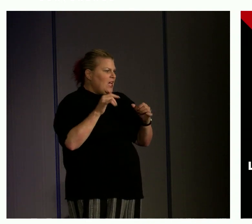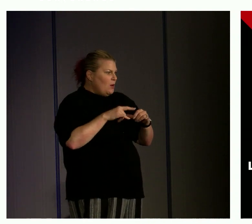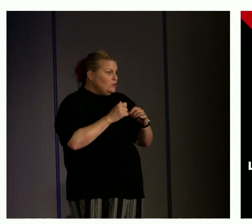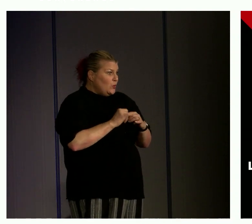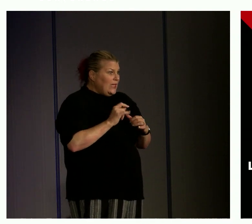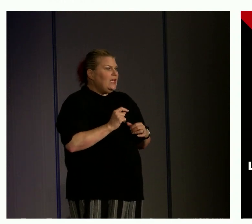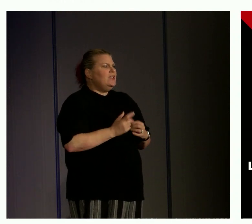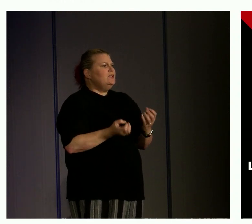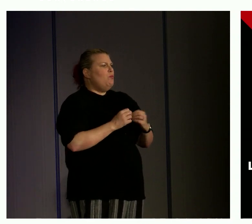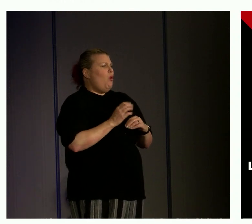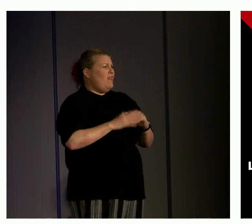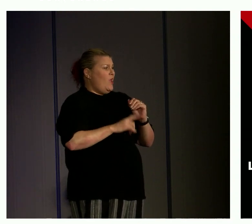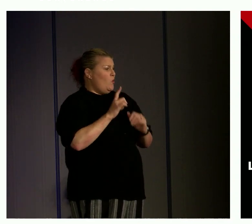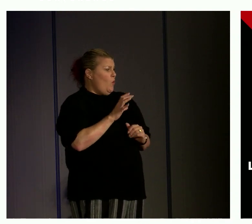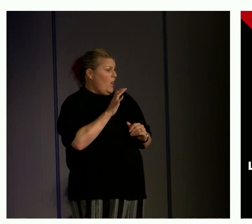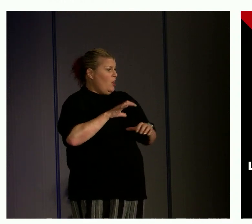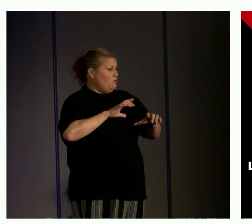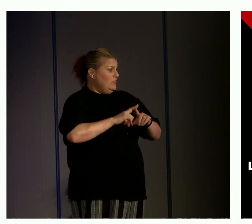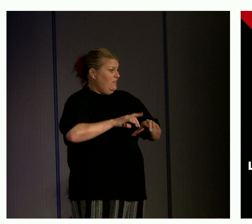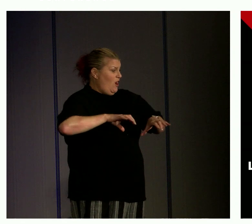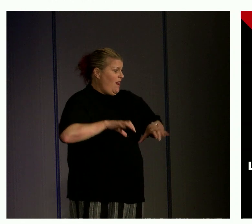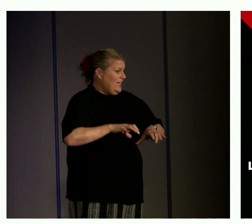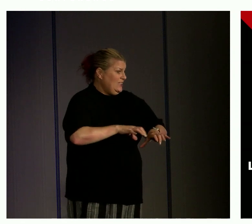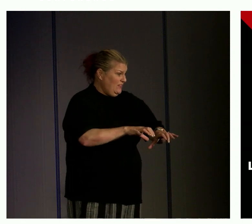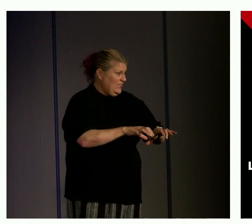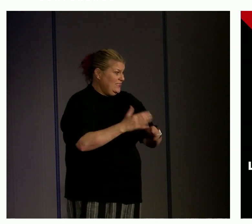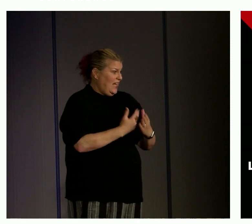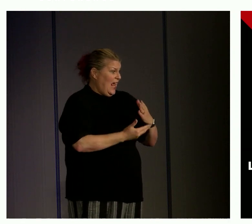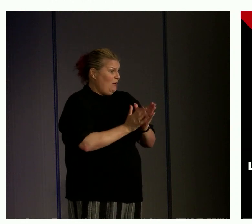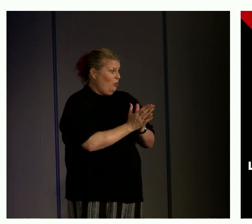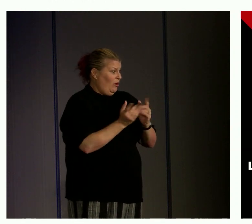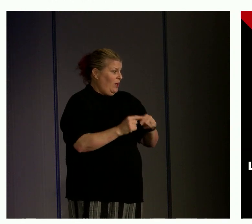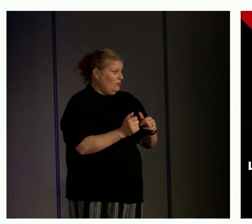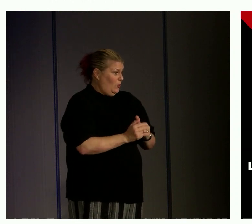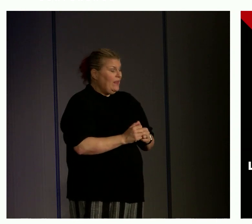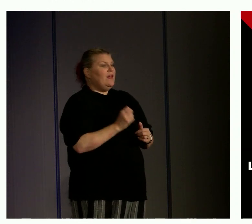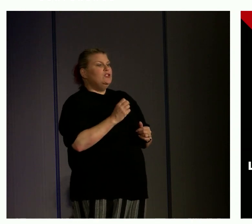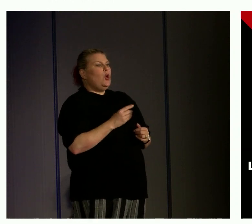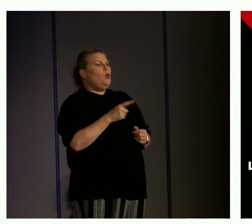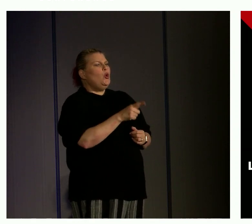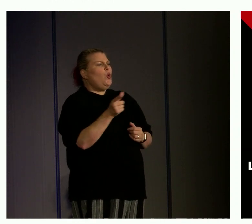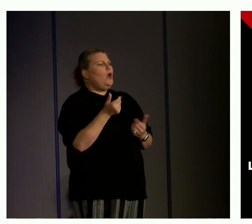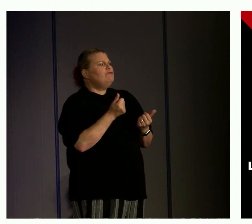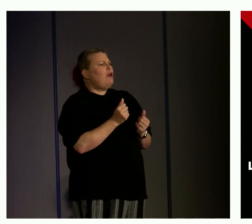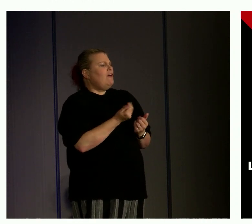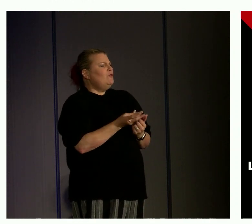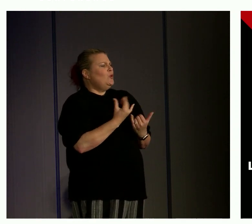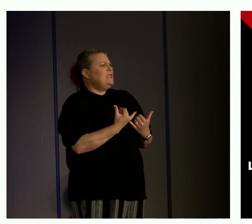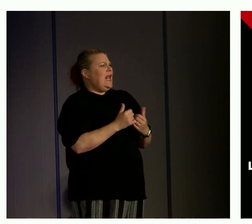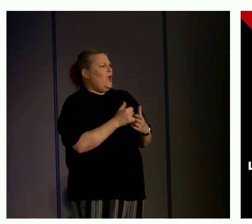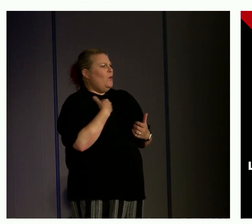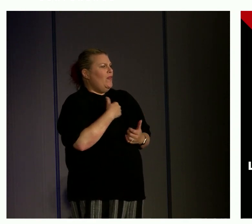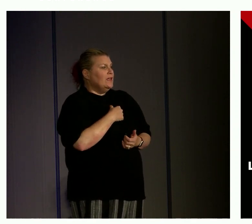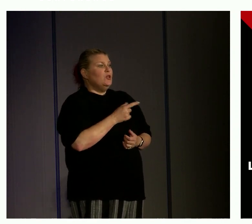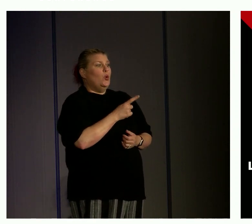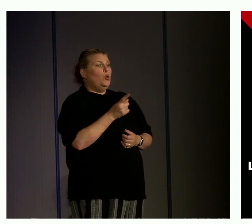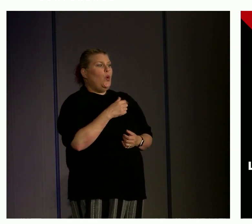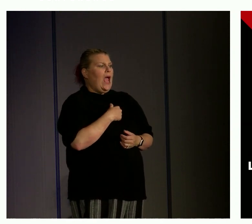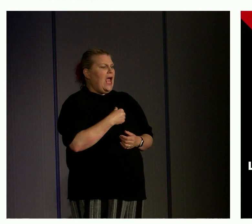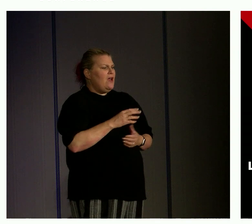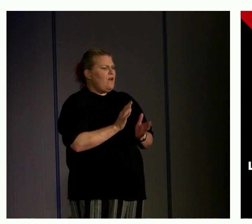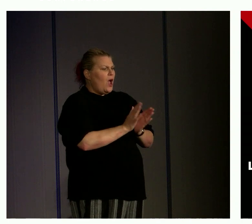more than 100 activities. You will try a few today with us. You have a